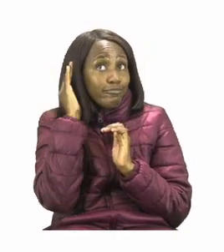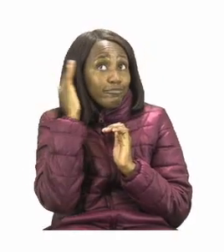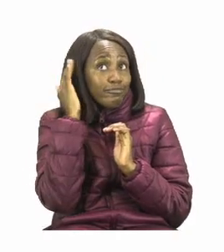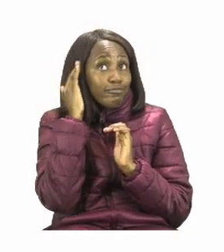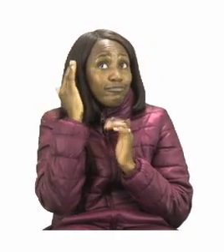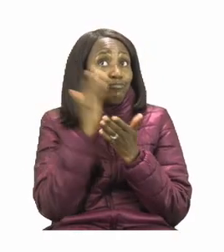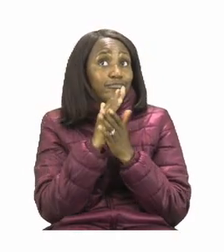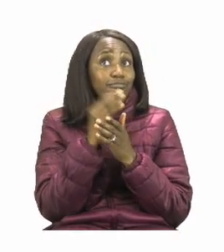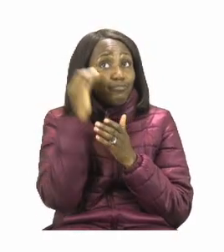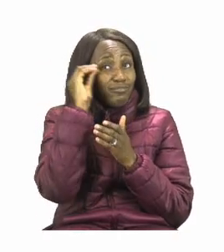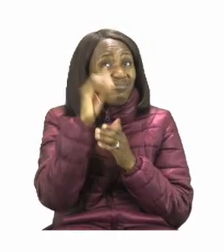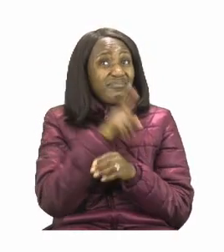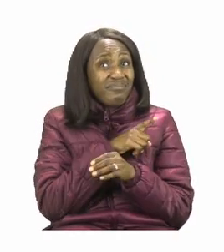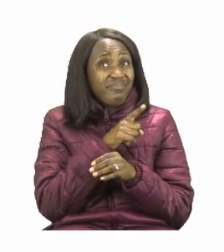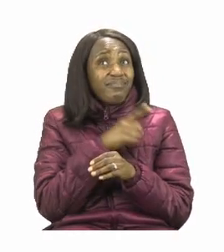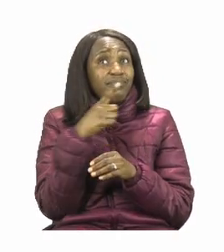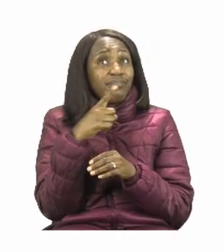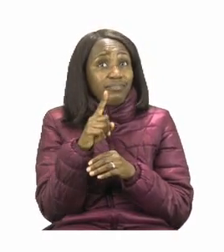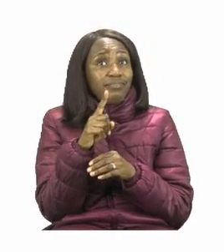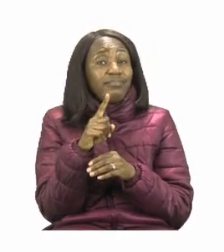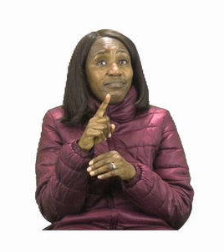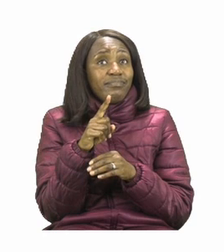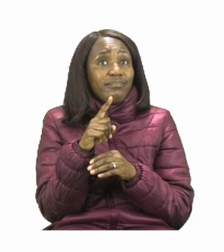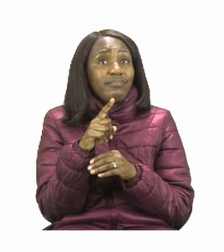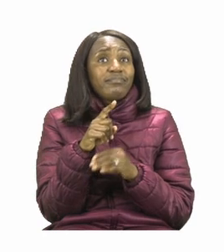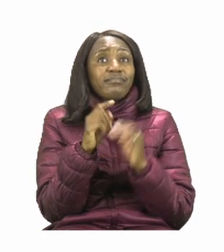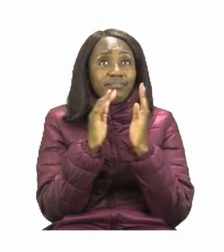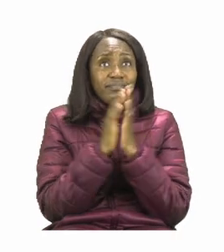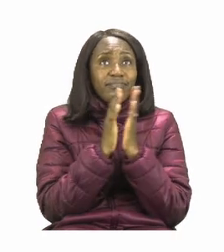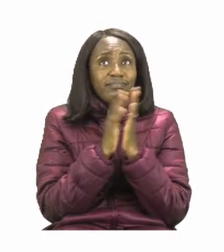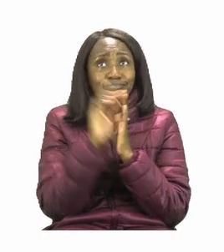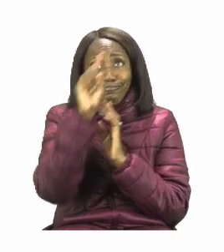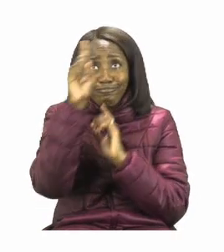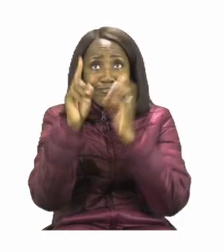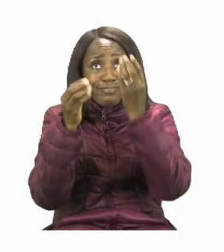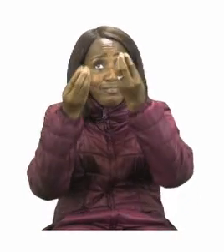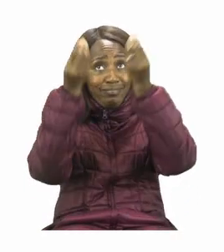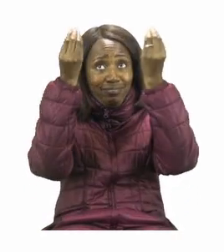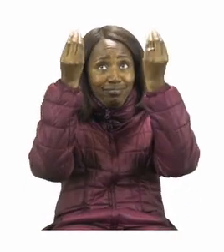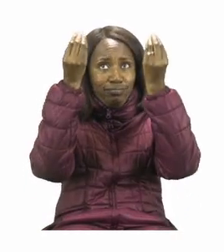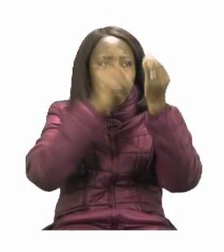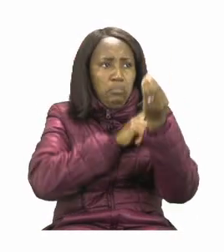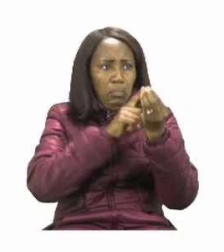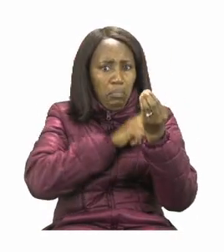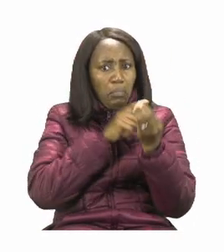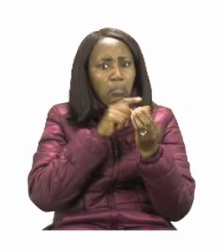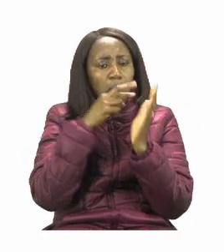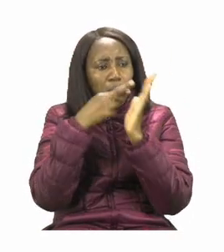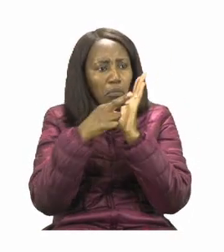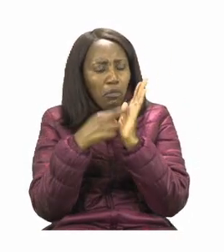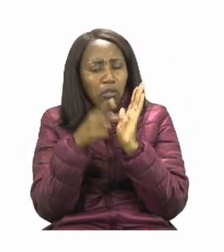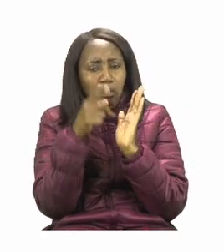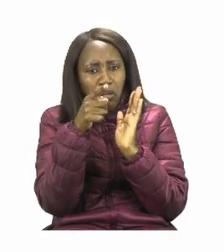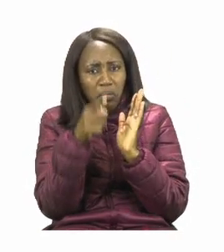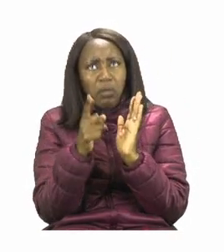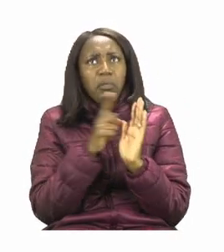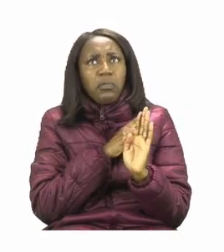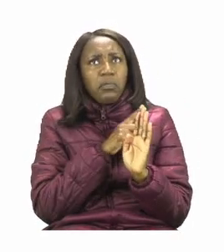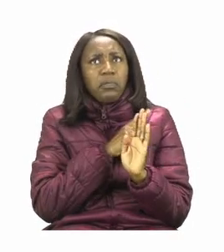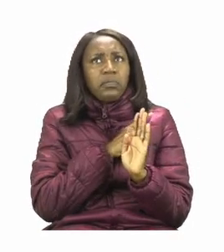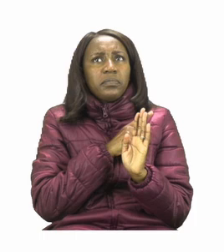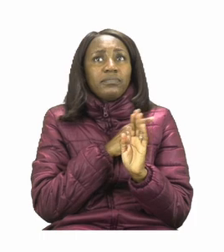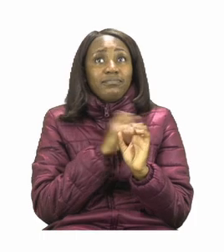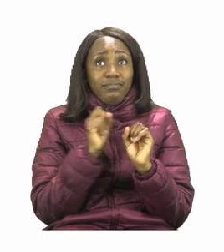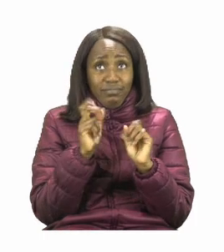know why, so I'd like you to please go and ask your adults at home why we don't do